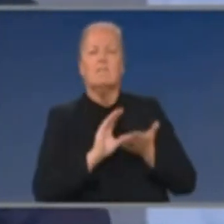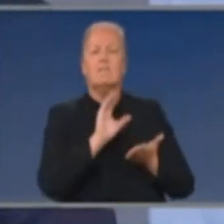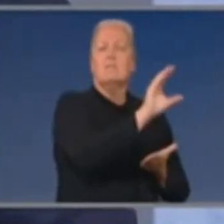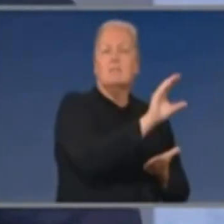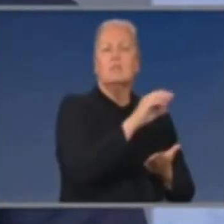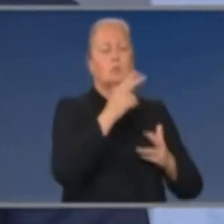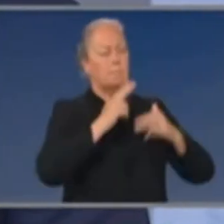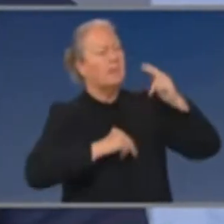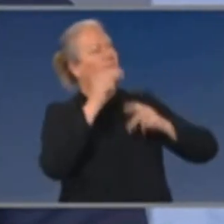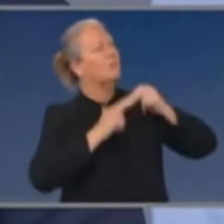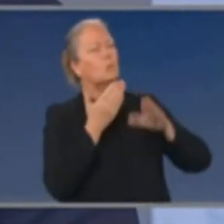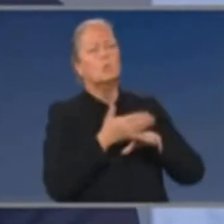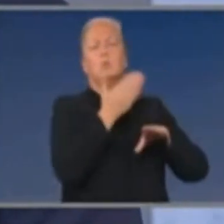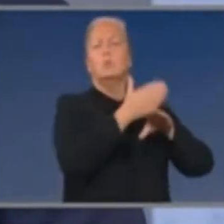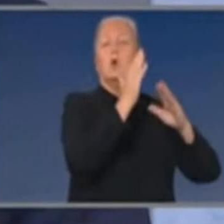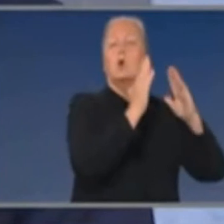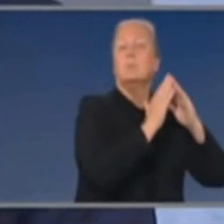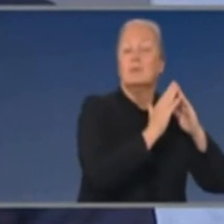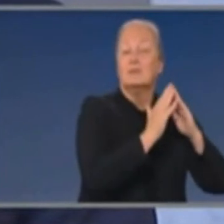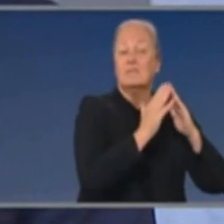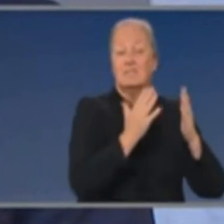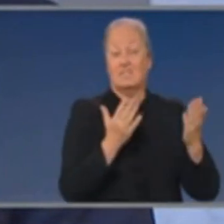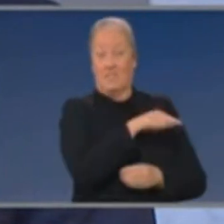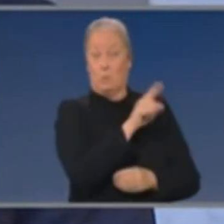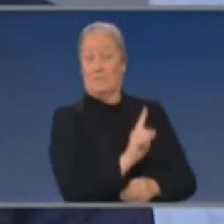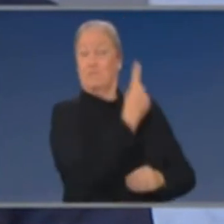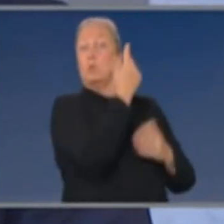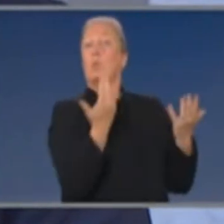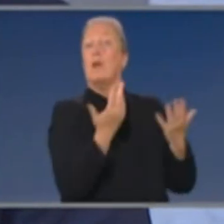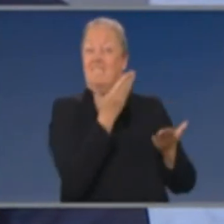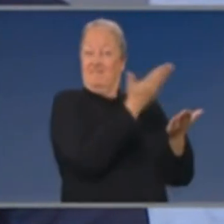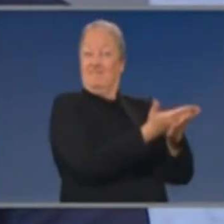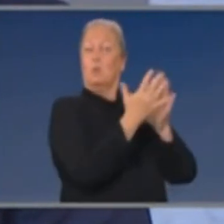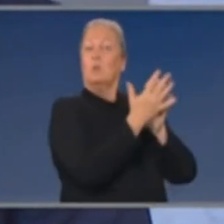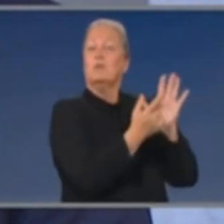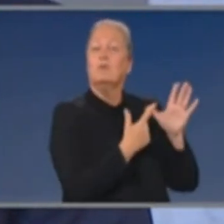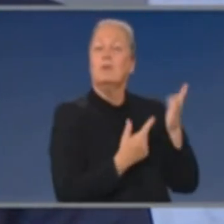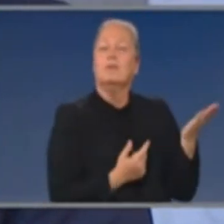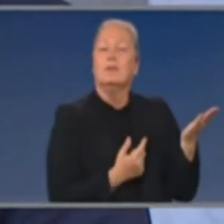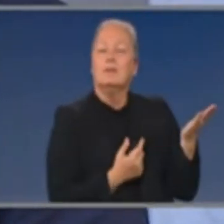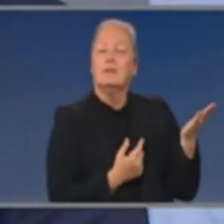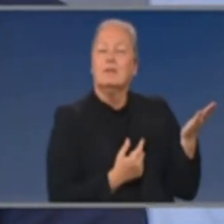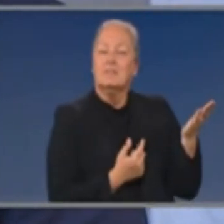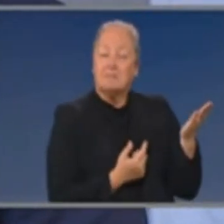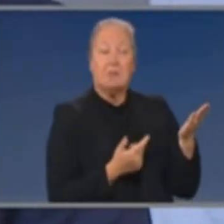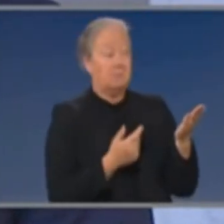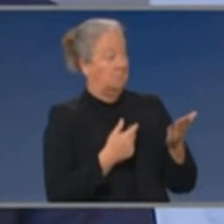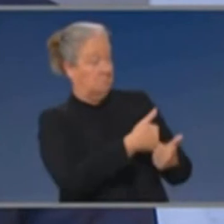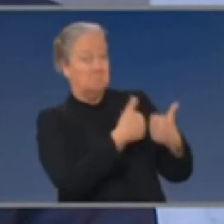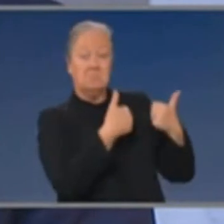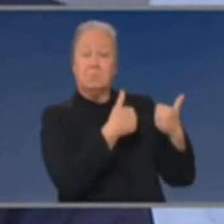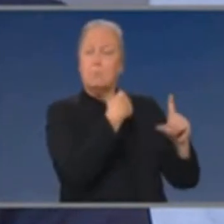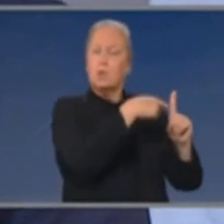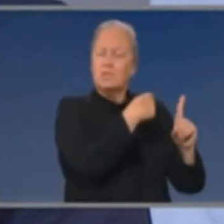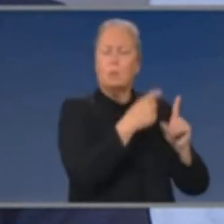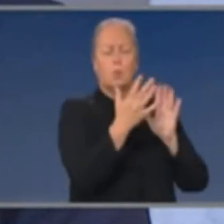construction industry has had some of the more difficult times, and that was pre-COVID. And so they were very quick to do that. I welcome the fact that the